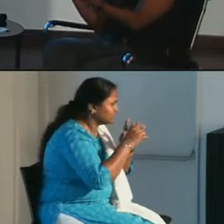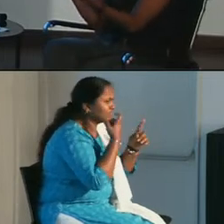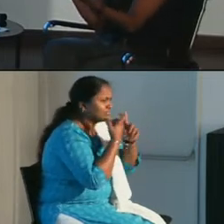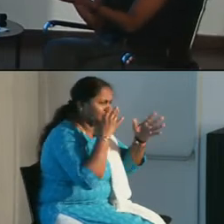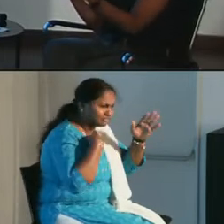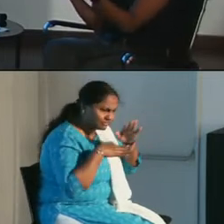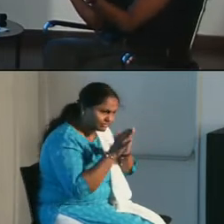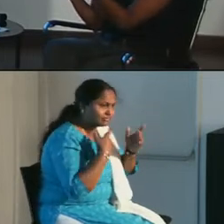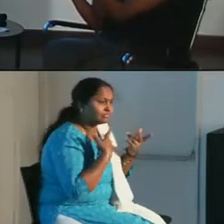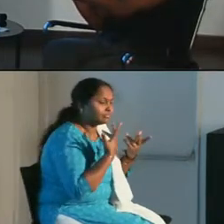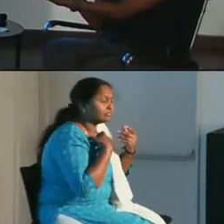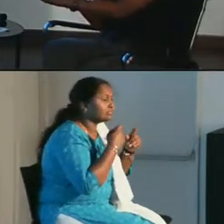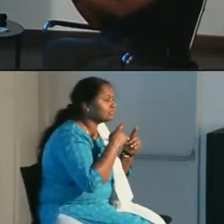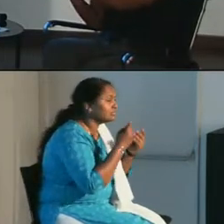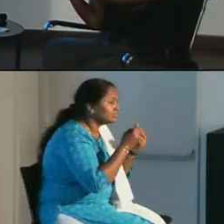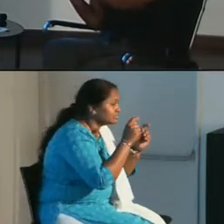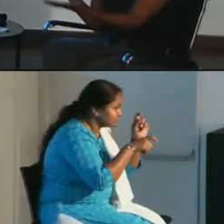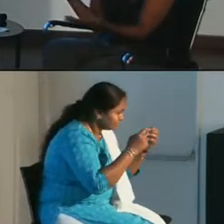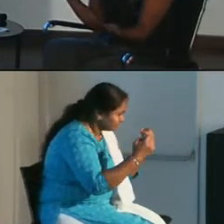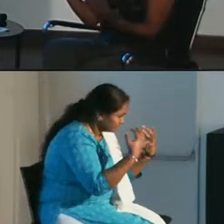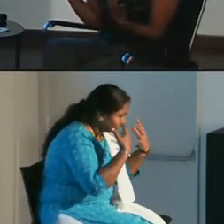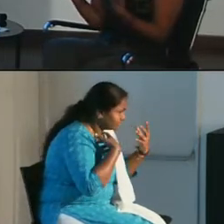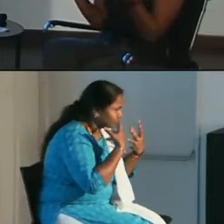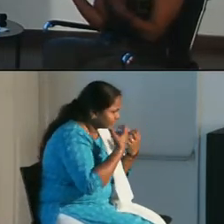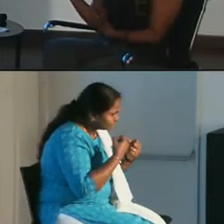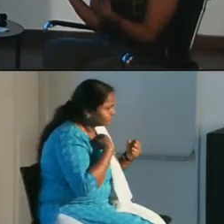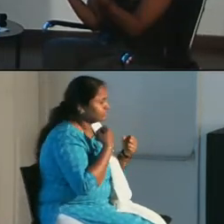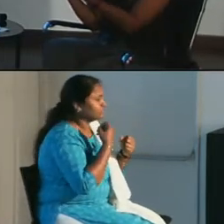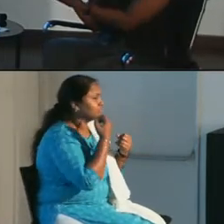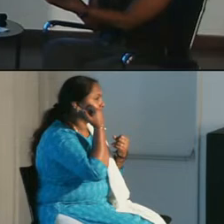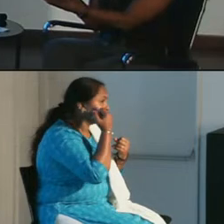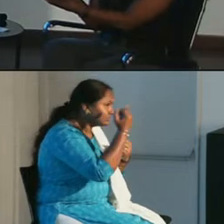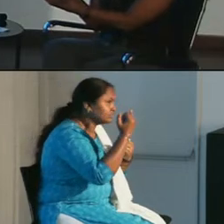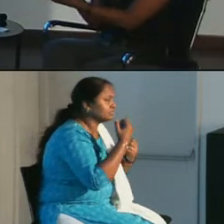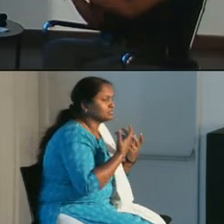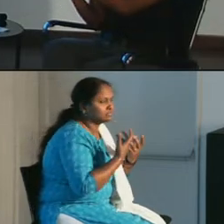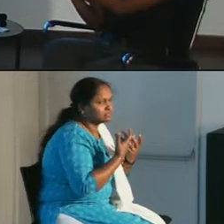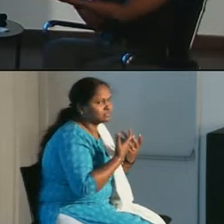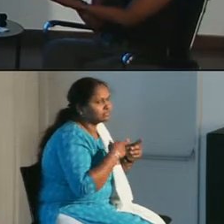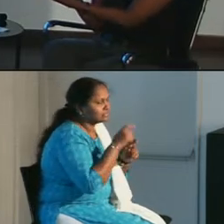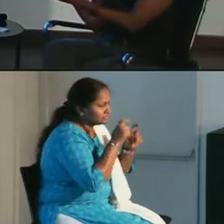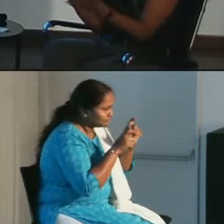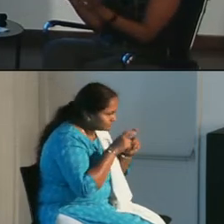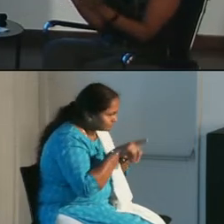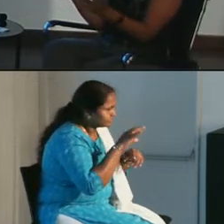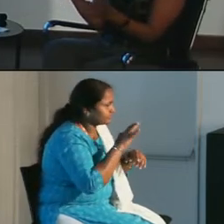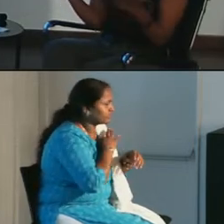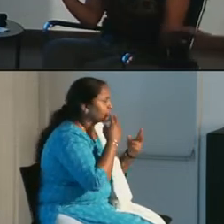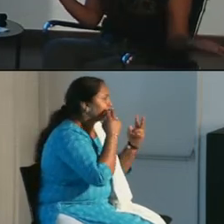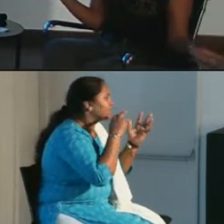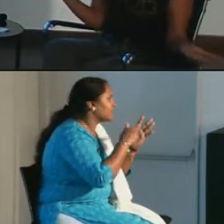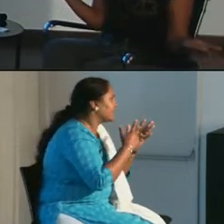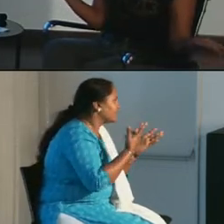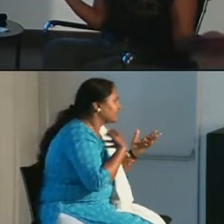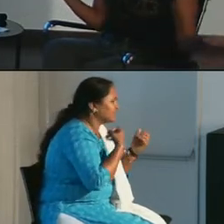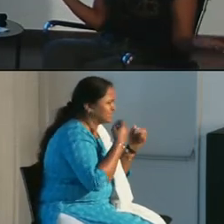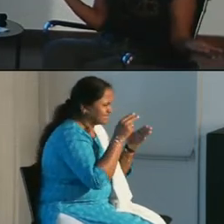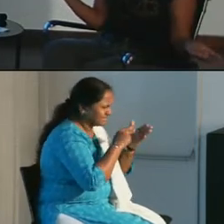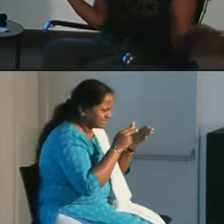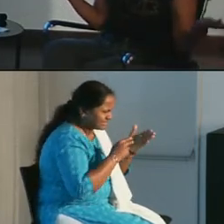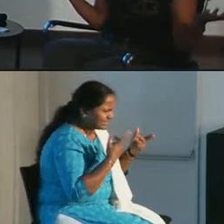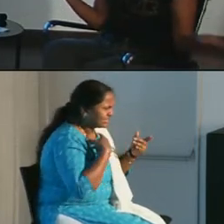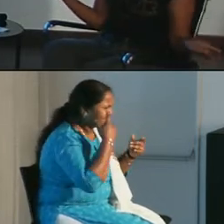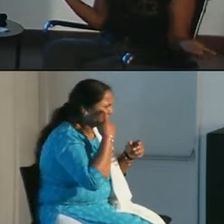I would paint something which probably befits the people there, which I imagine people would like to see there. But I feel